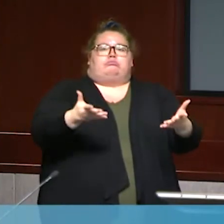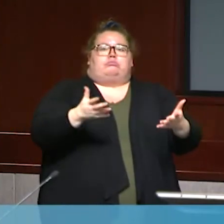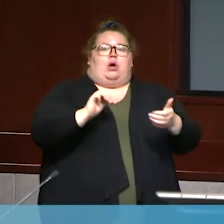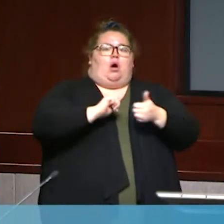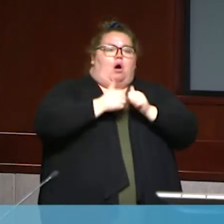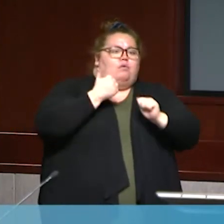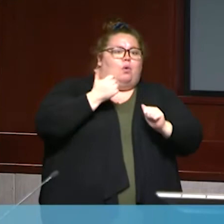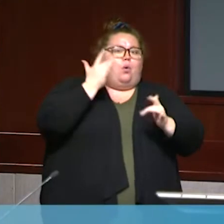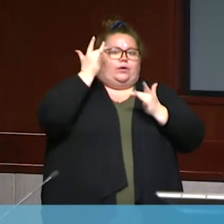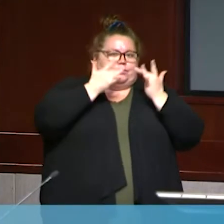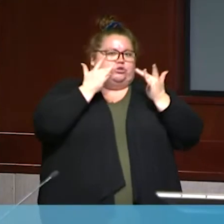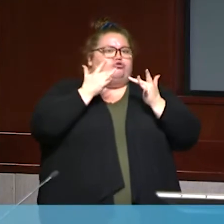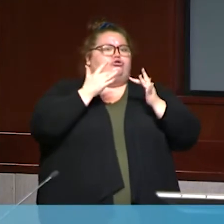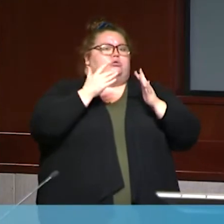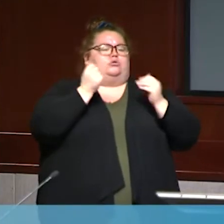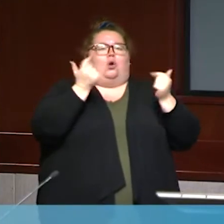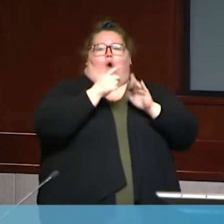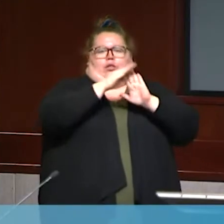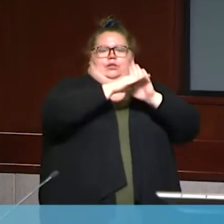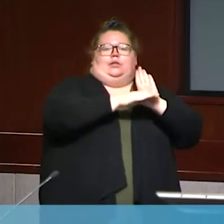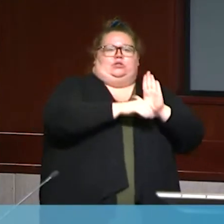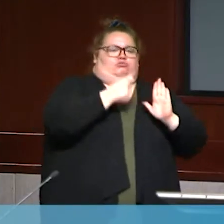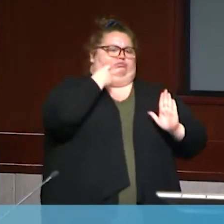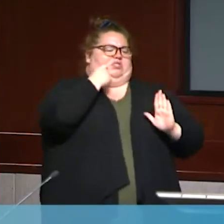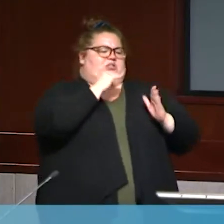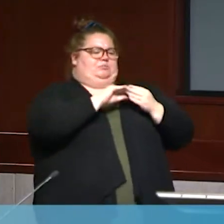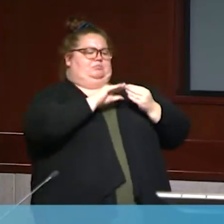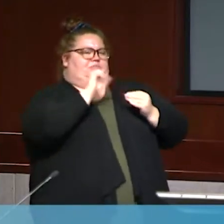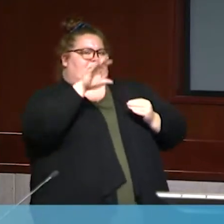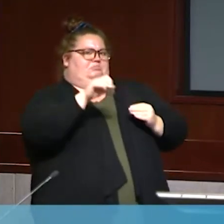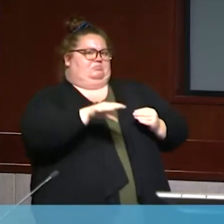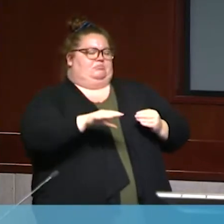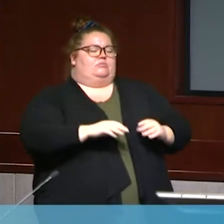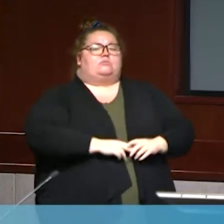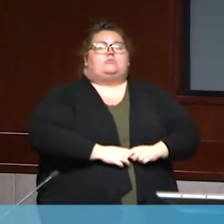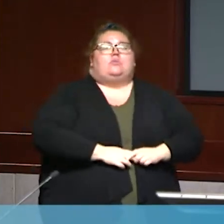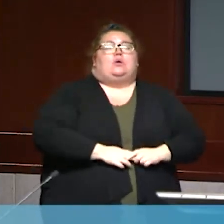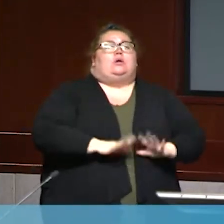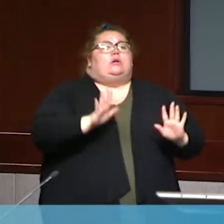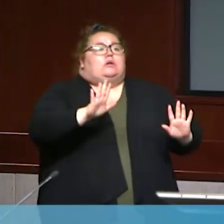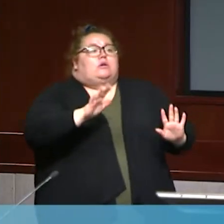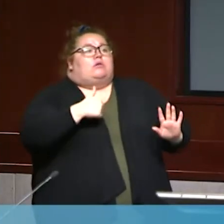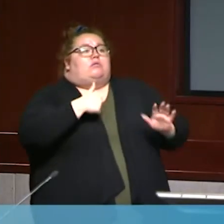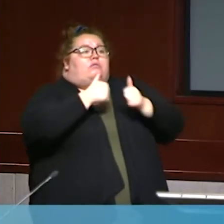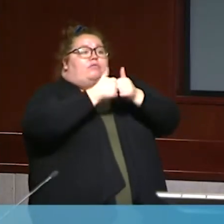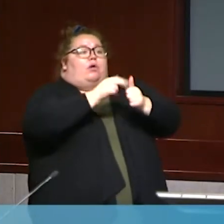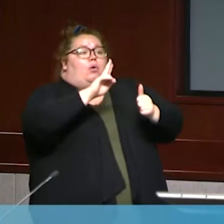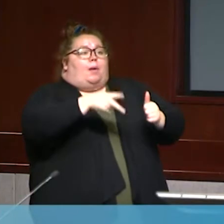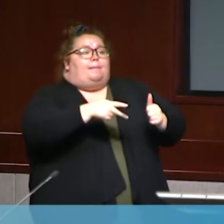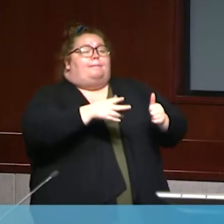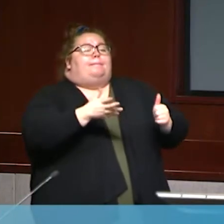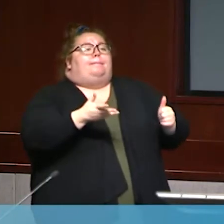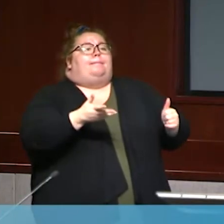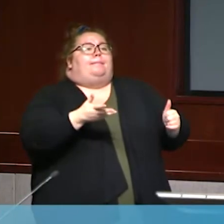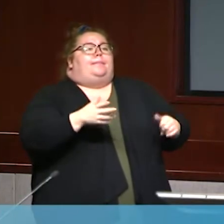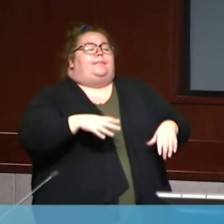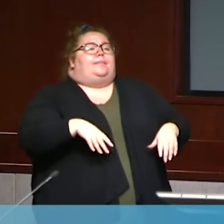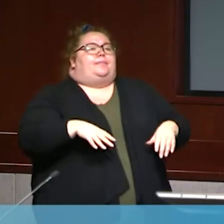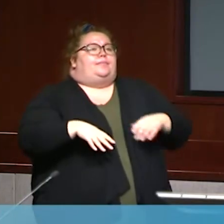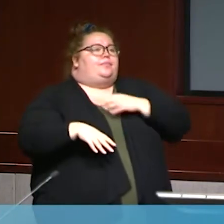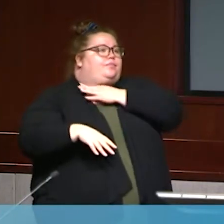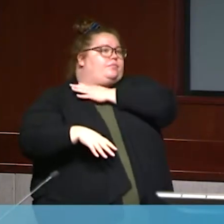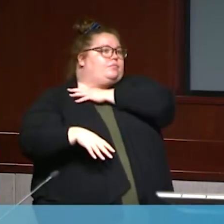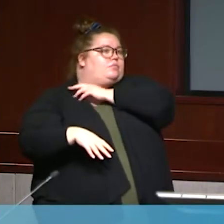all the things that I just walked through. And just a really quick follow-up, thanks for that answer. Is